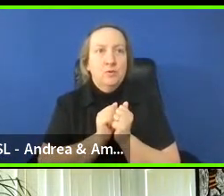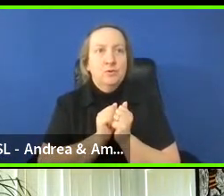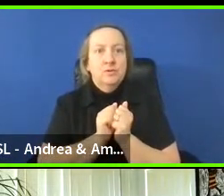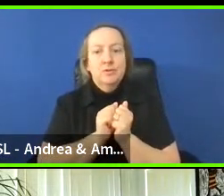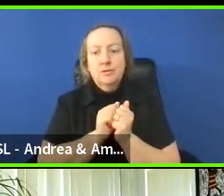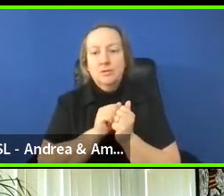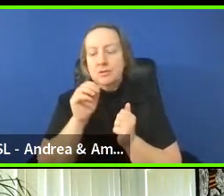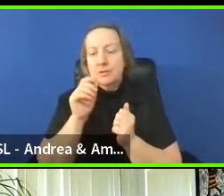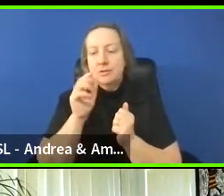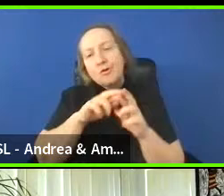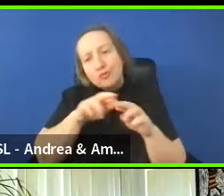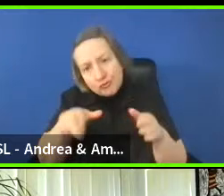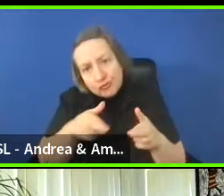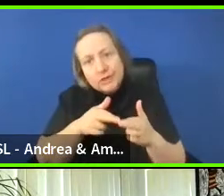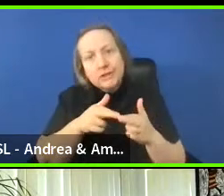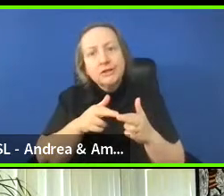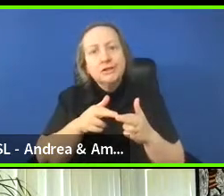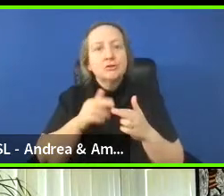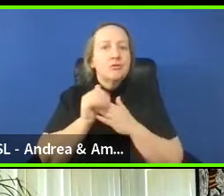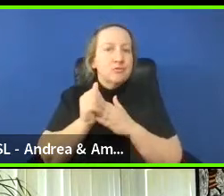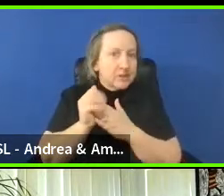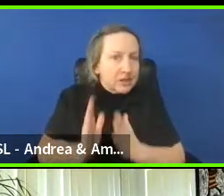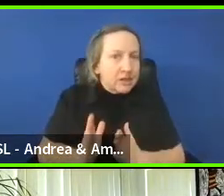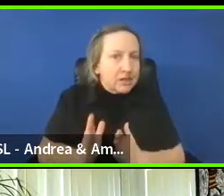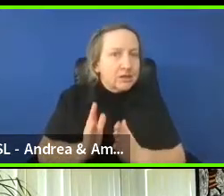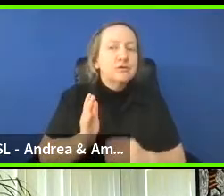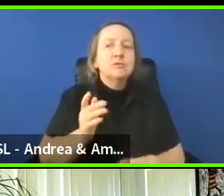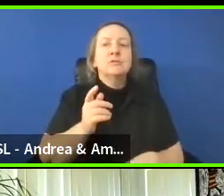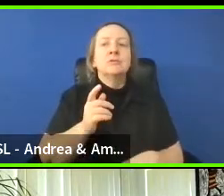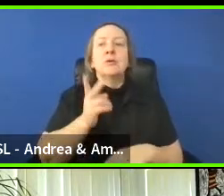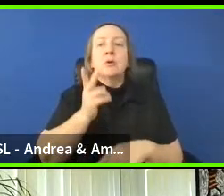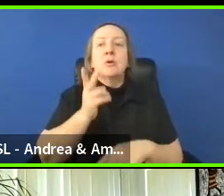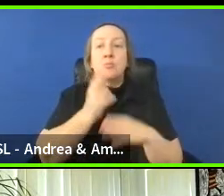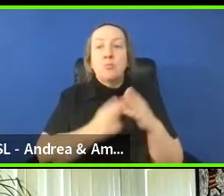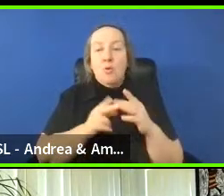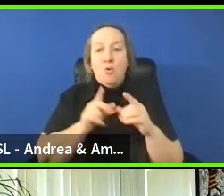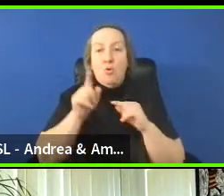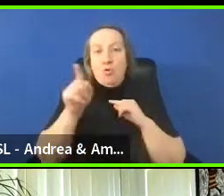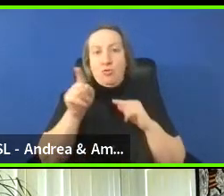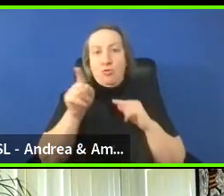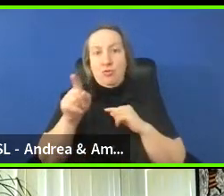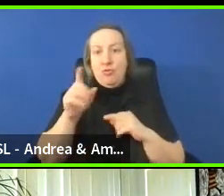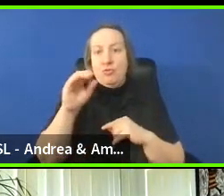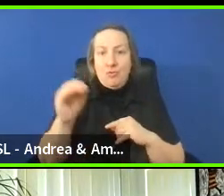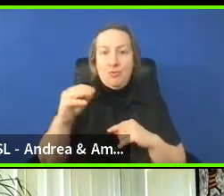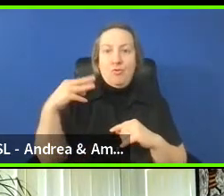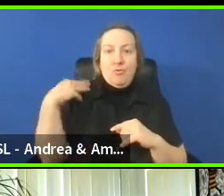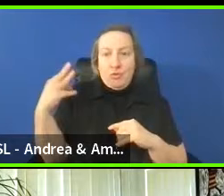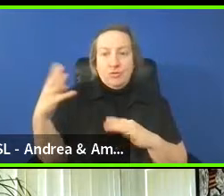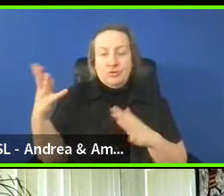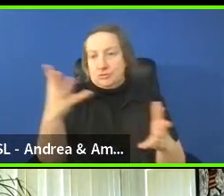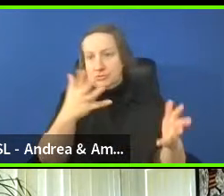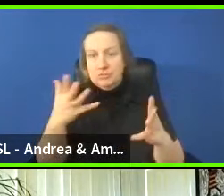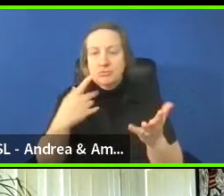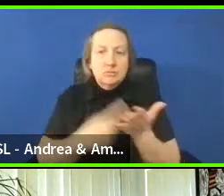the regional leadership from both entities to talk about the program and where we are